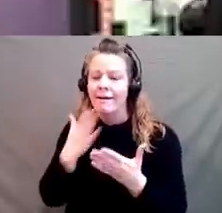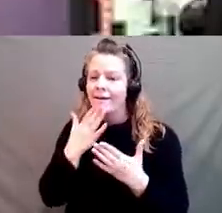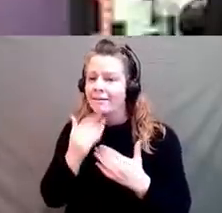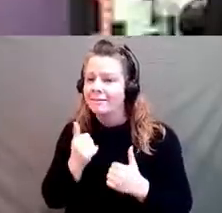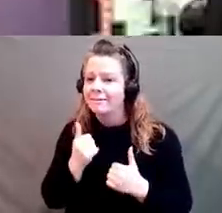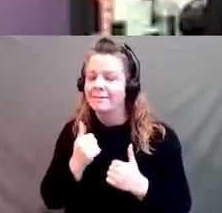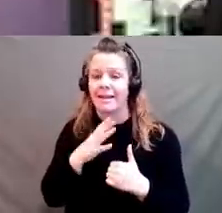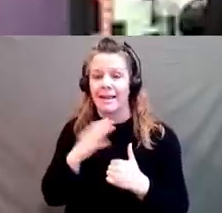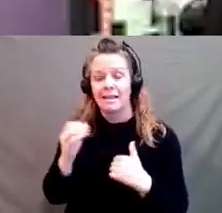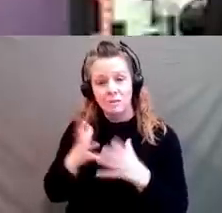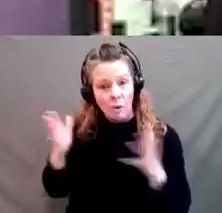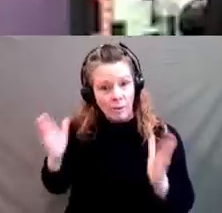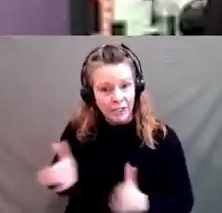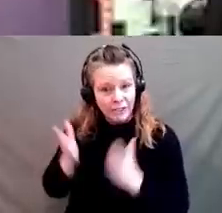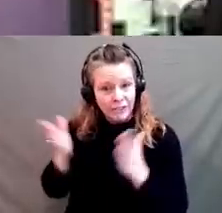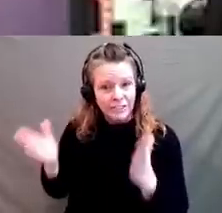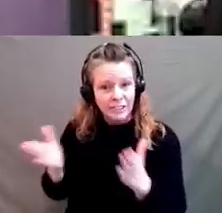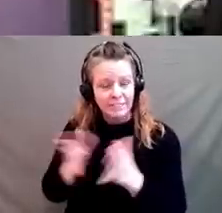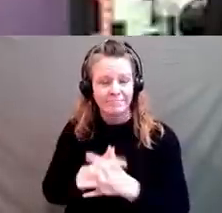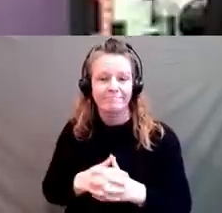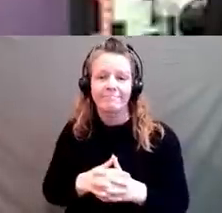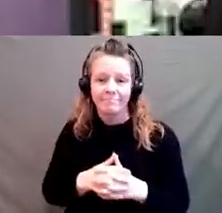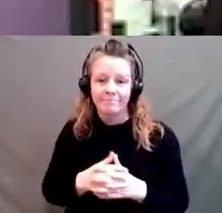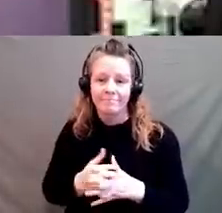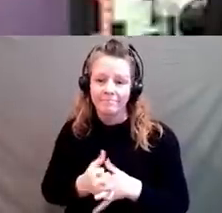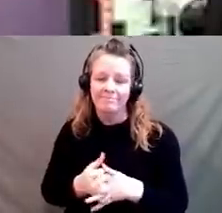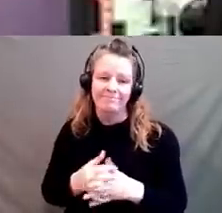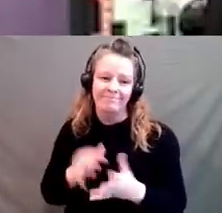so encouraging. And that